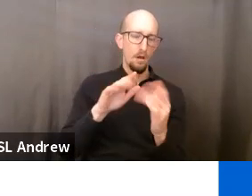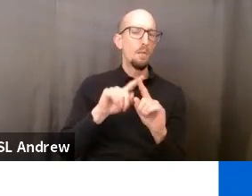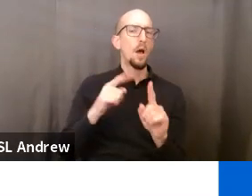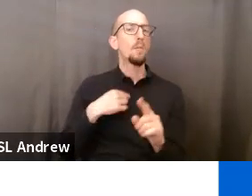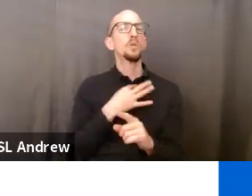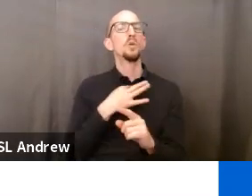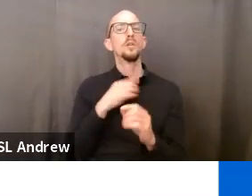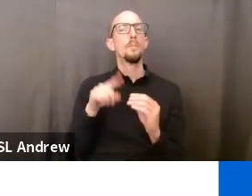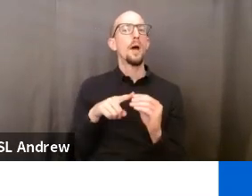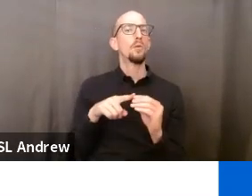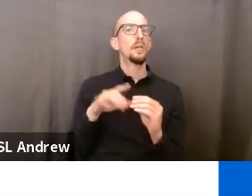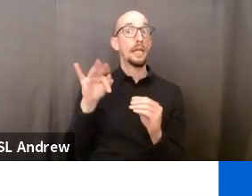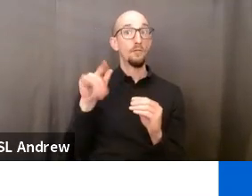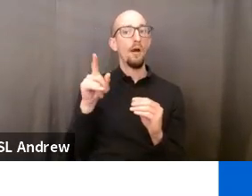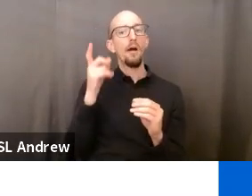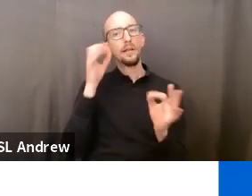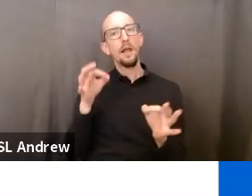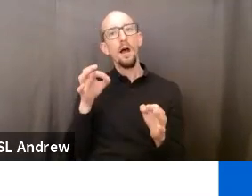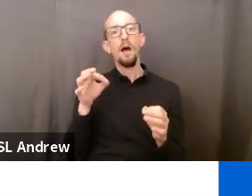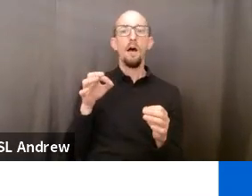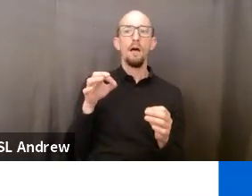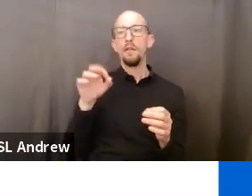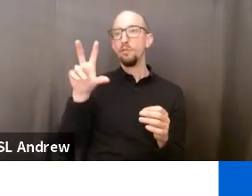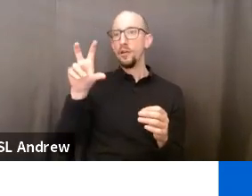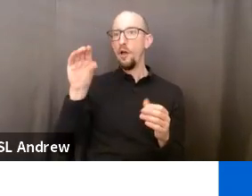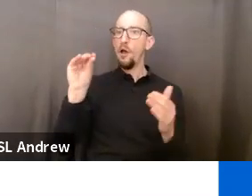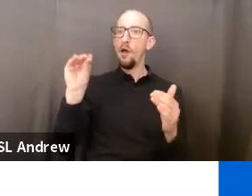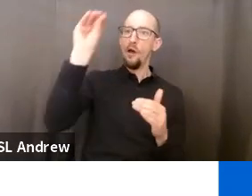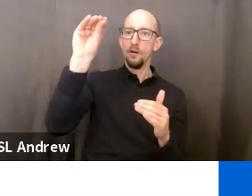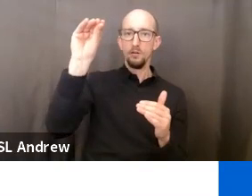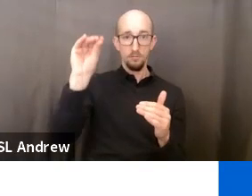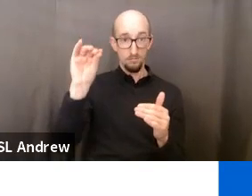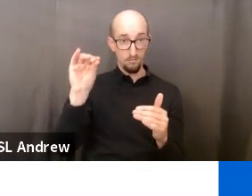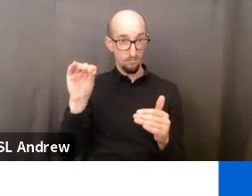works. Yeah, so